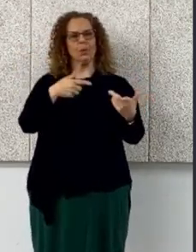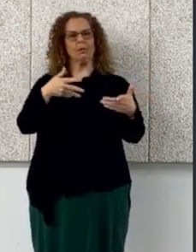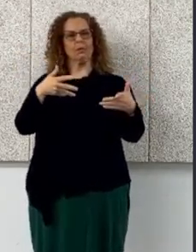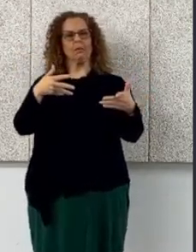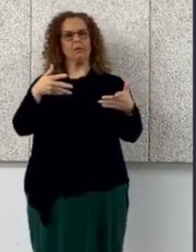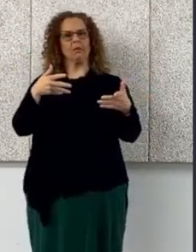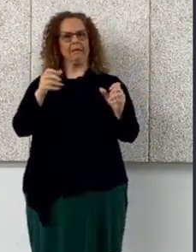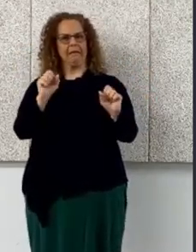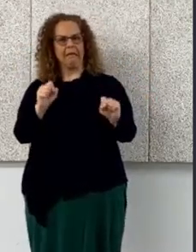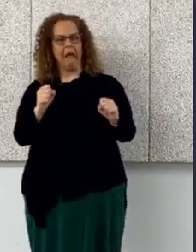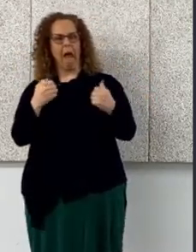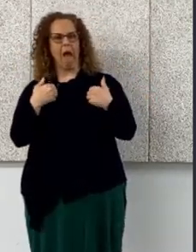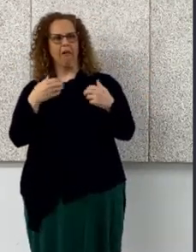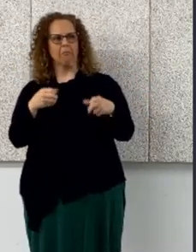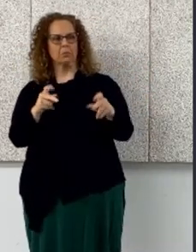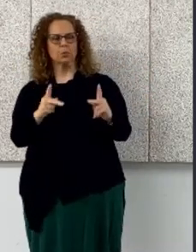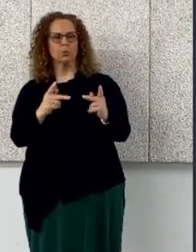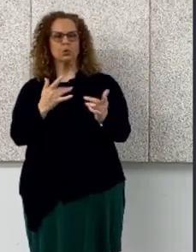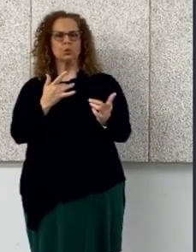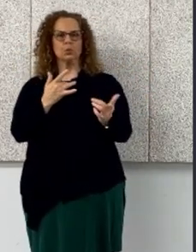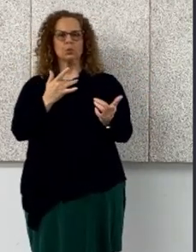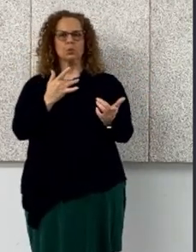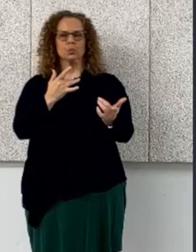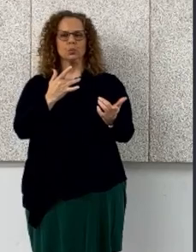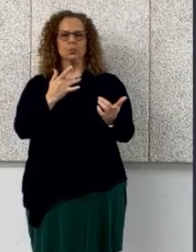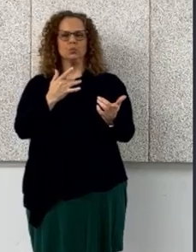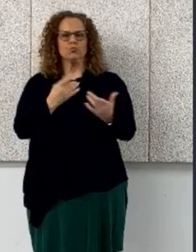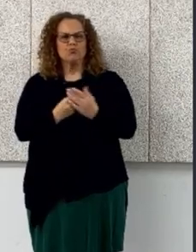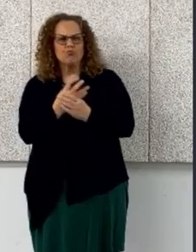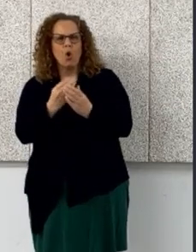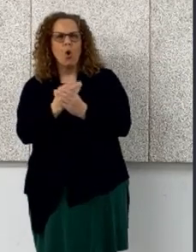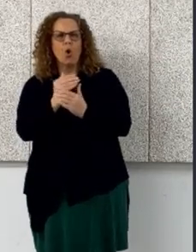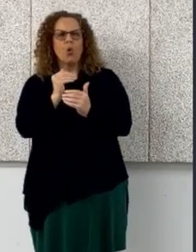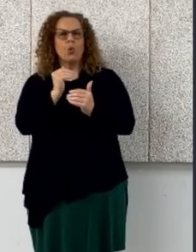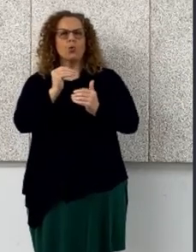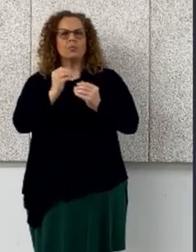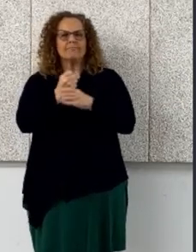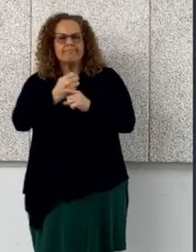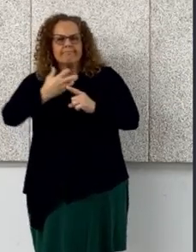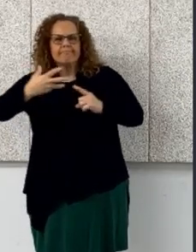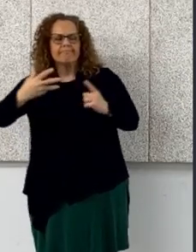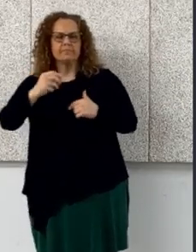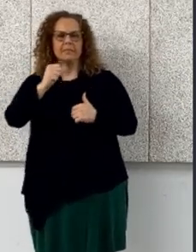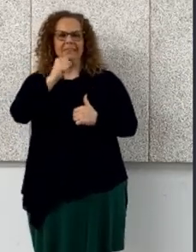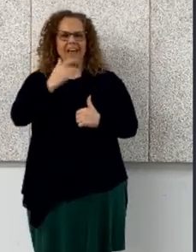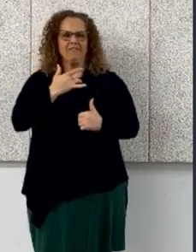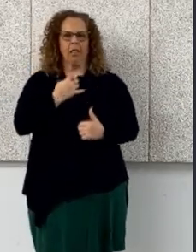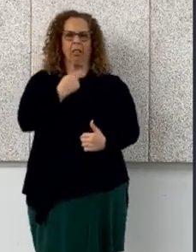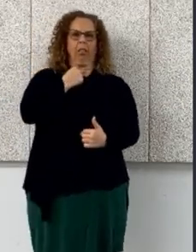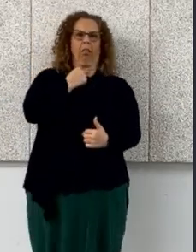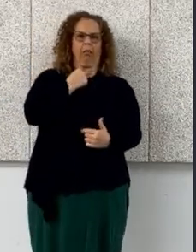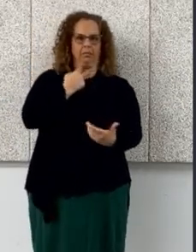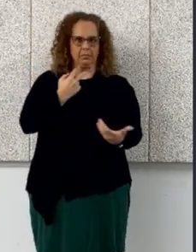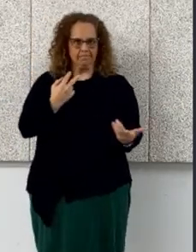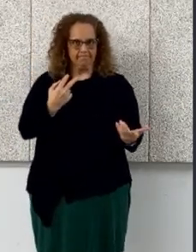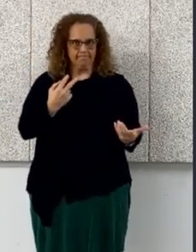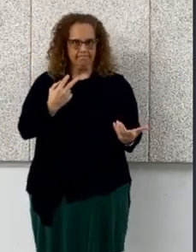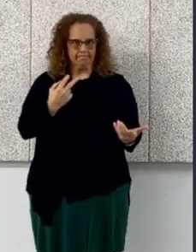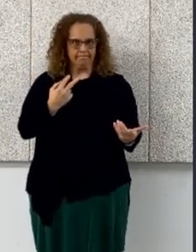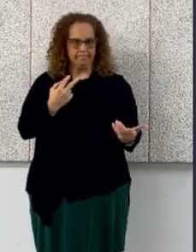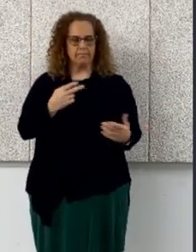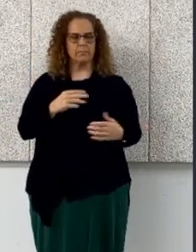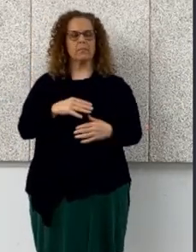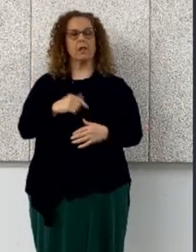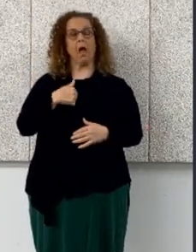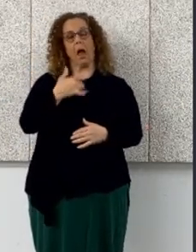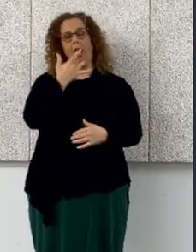opportunity to grow and it doesn't feel like a trap. Mm-hmm. So I'm saying this because and I am